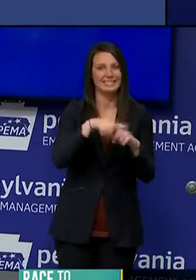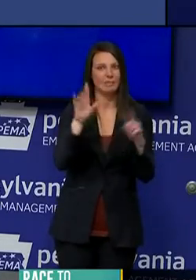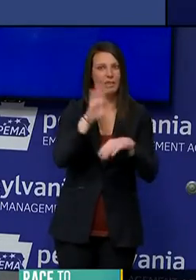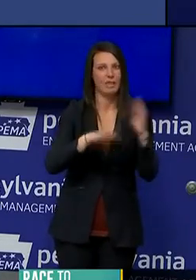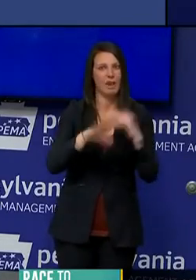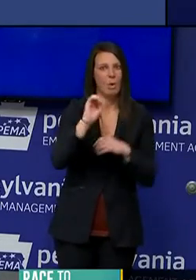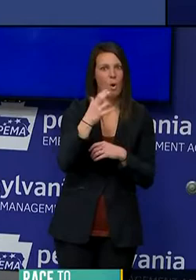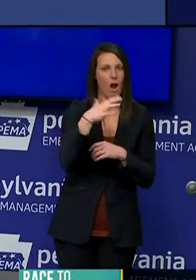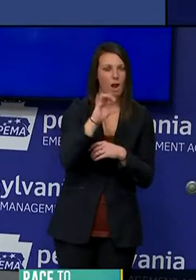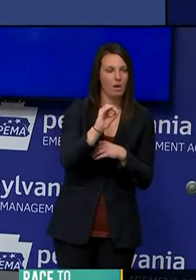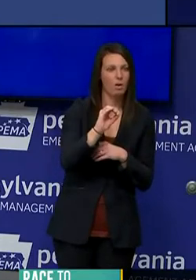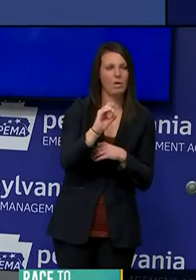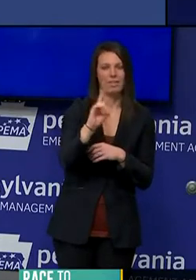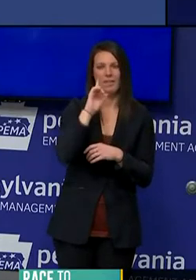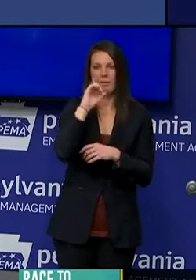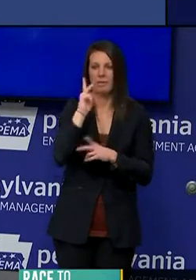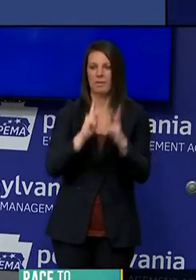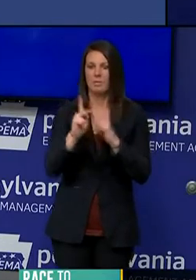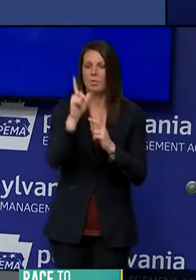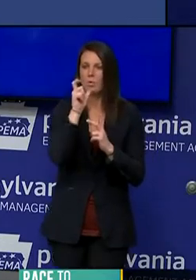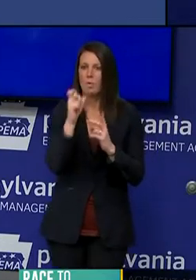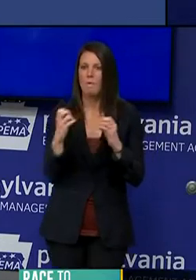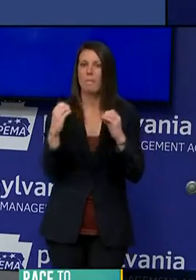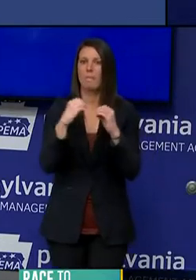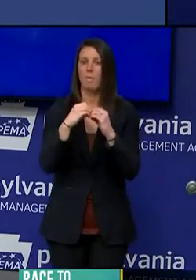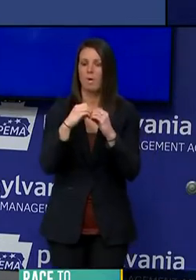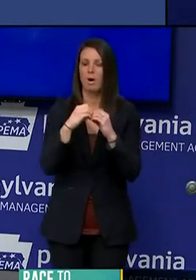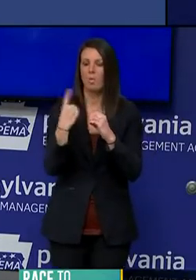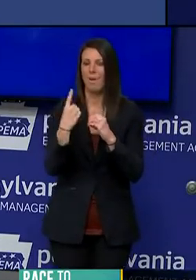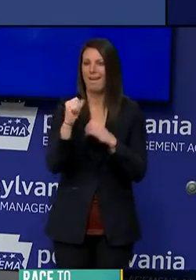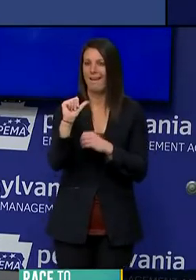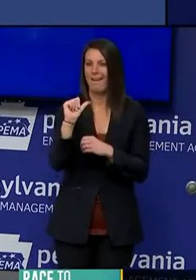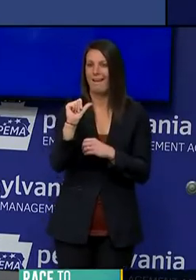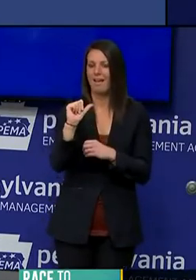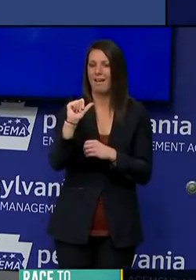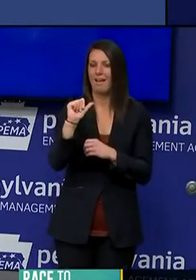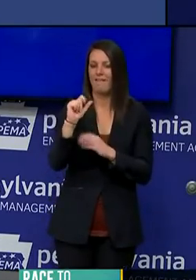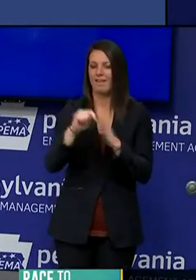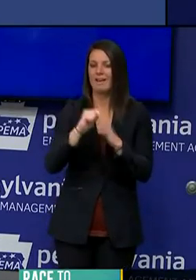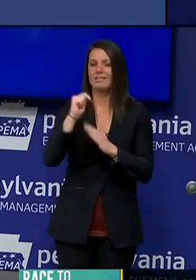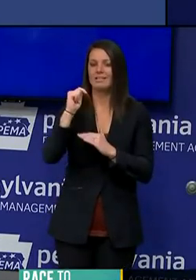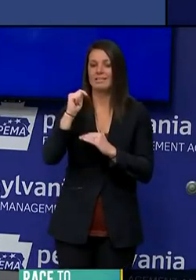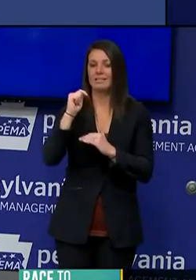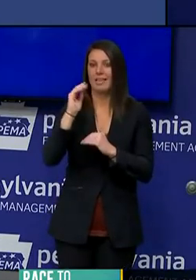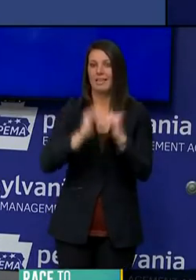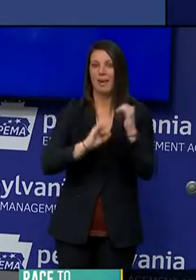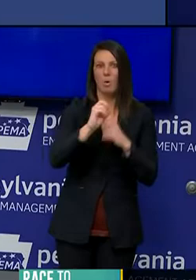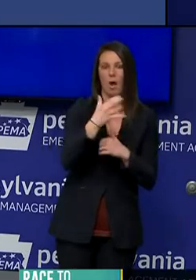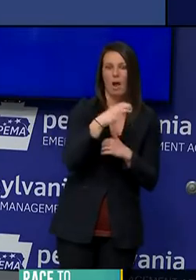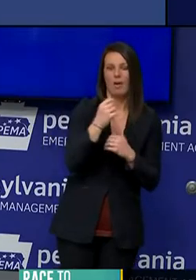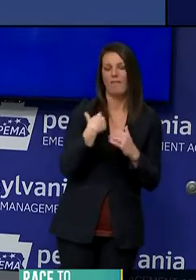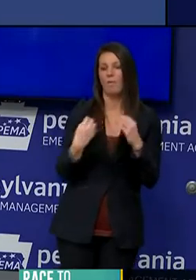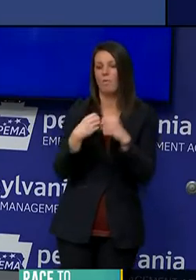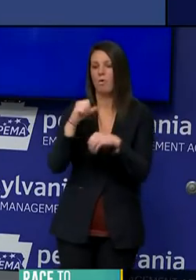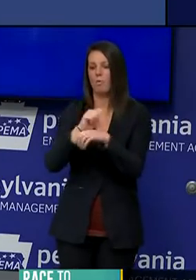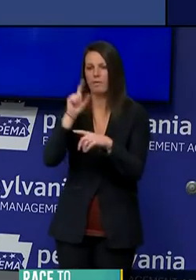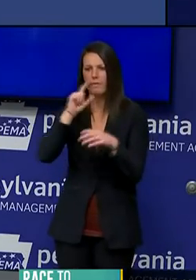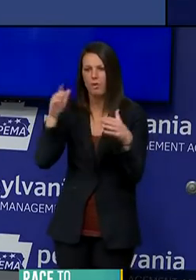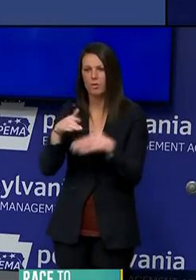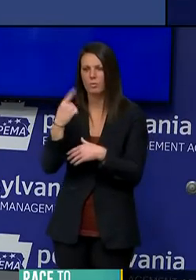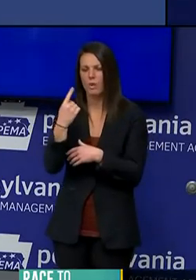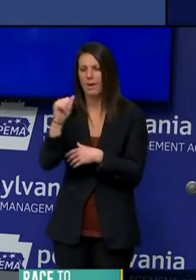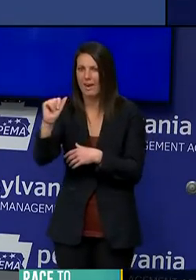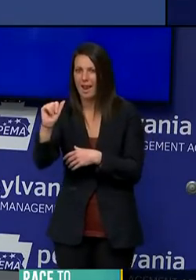of Ohio. I believe we have folks who are many more folks in the 1A phase, and so we have a lot more work to do there